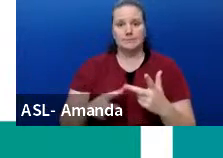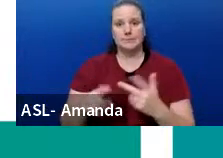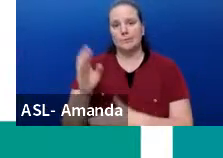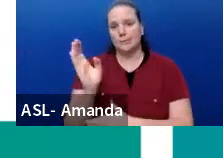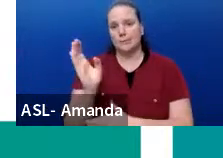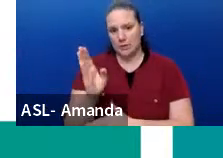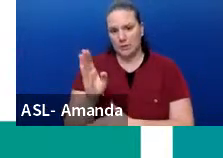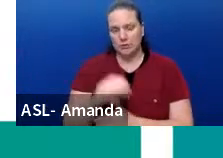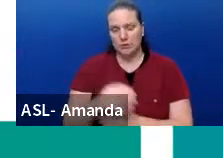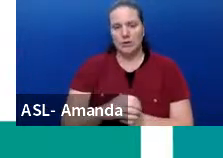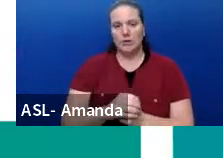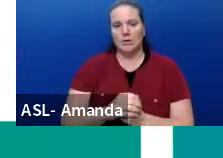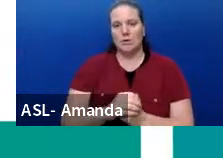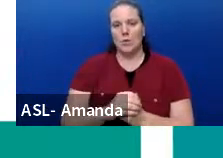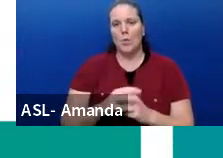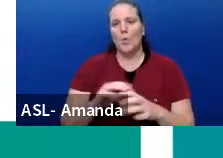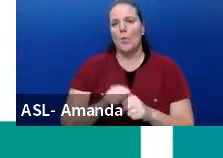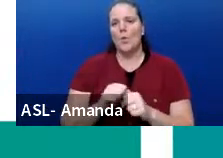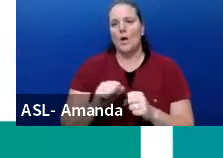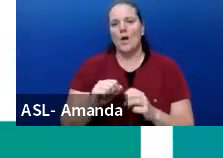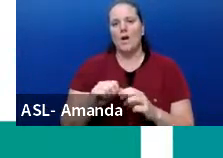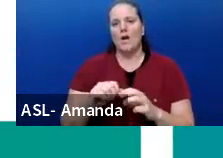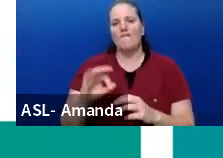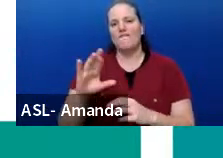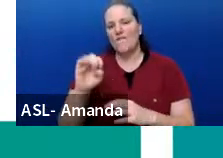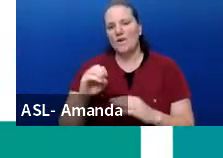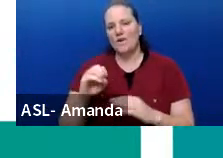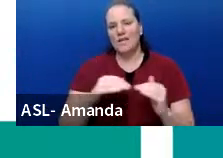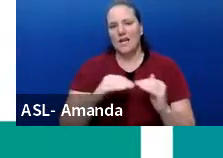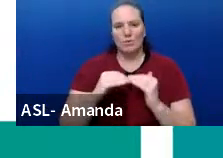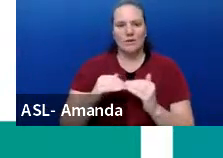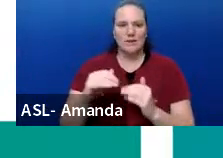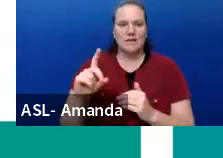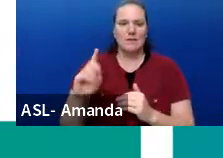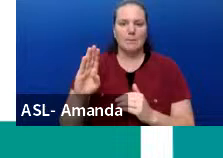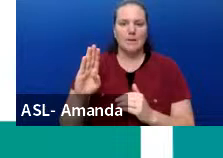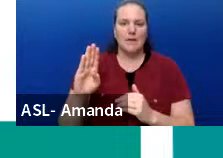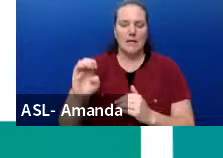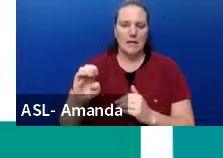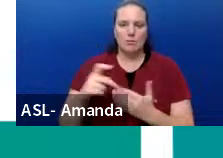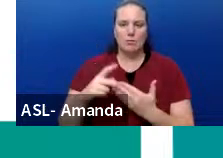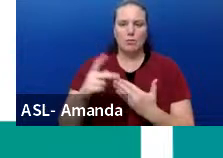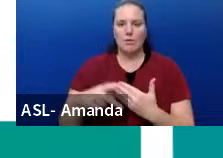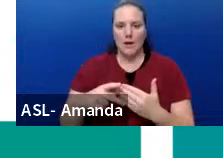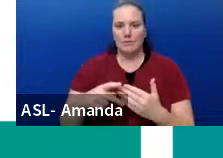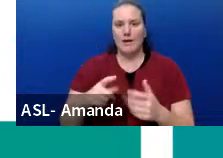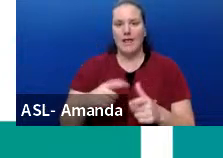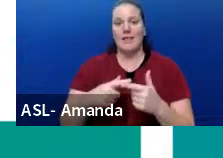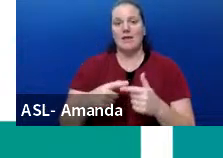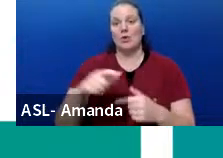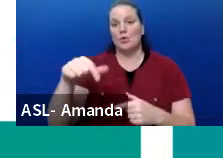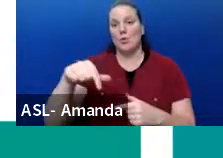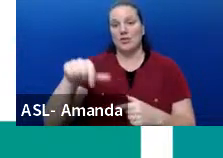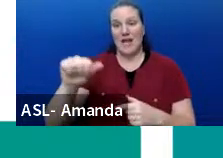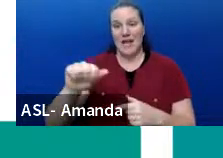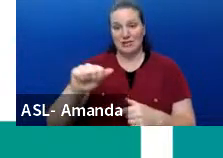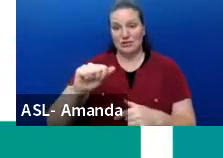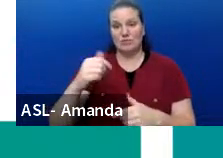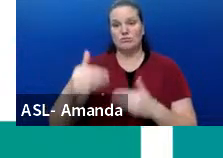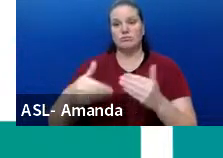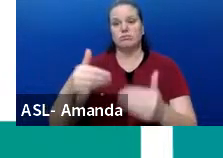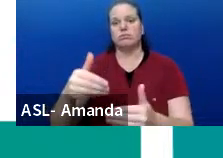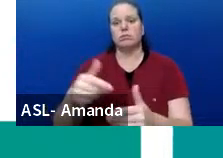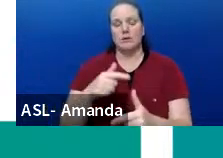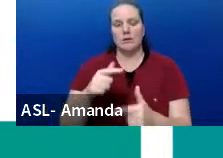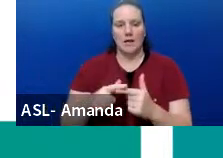presentation on the workforce equity and DBE program plans, followed by a question and answer. And then we